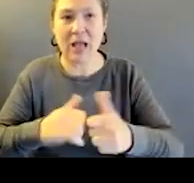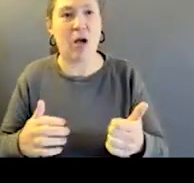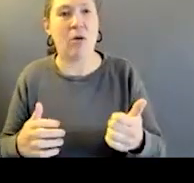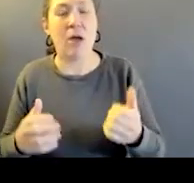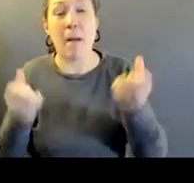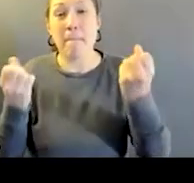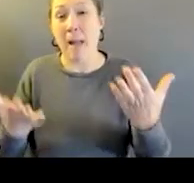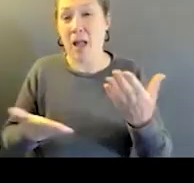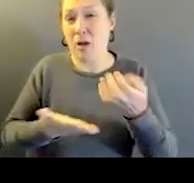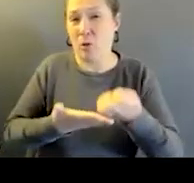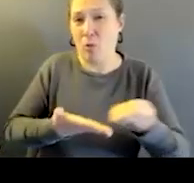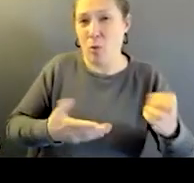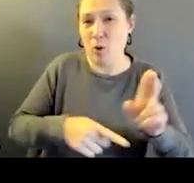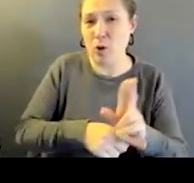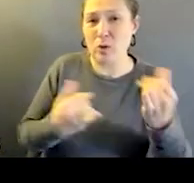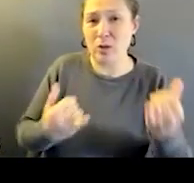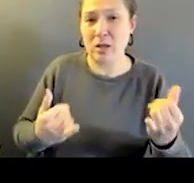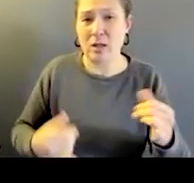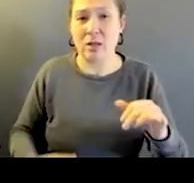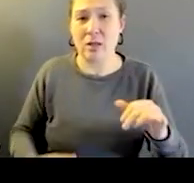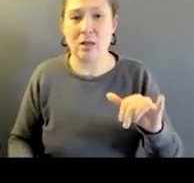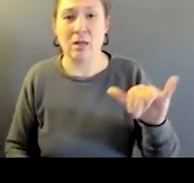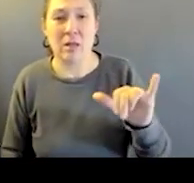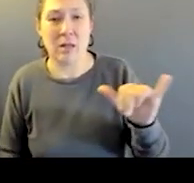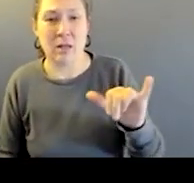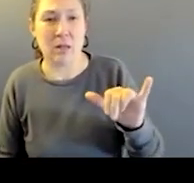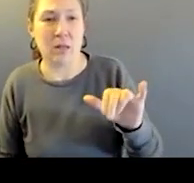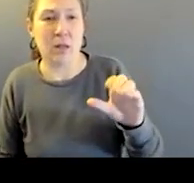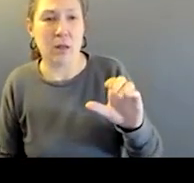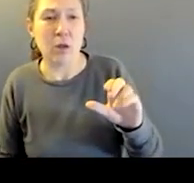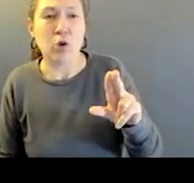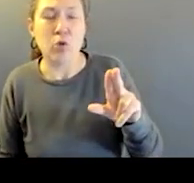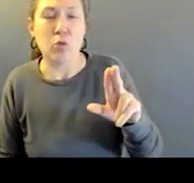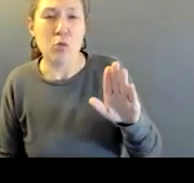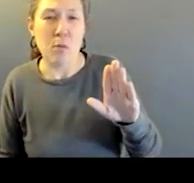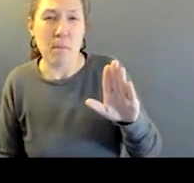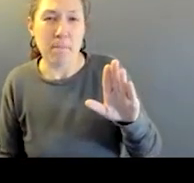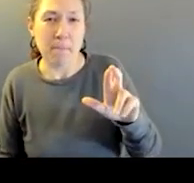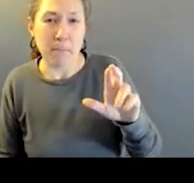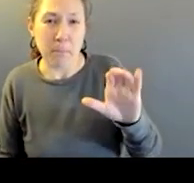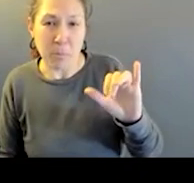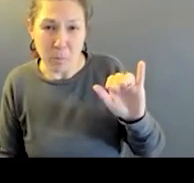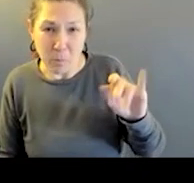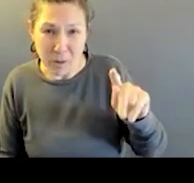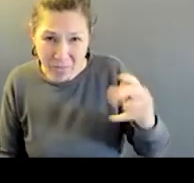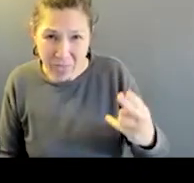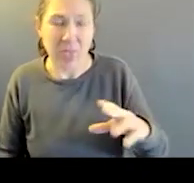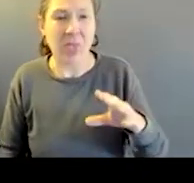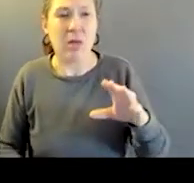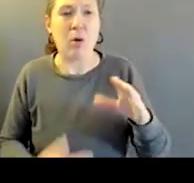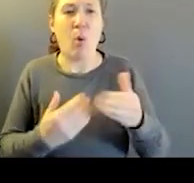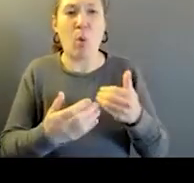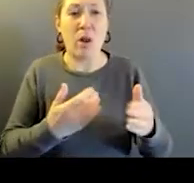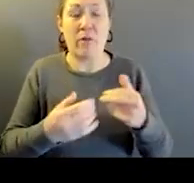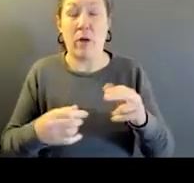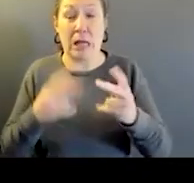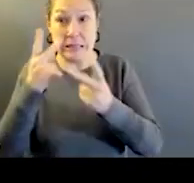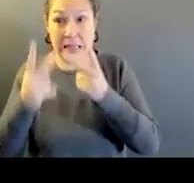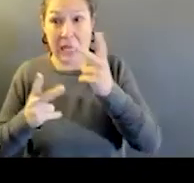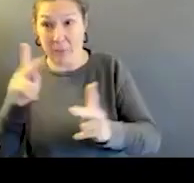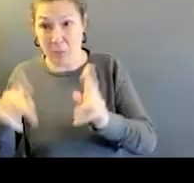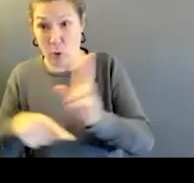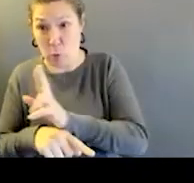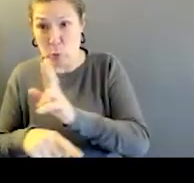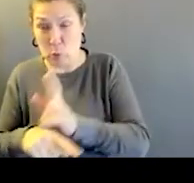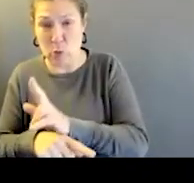today, like the Cupereth or the Taylor slate, so even things used even by sighted people, descend from this tool. It